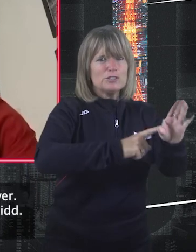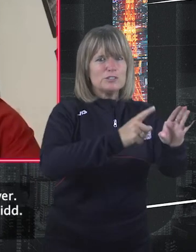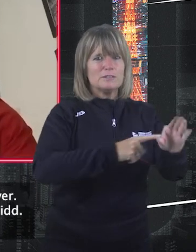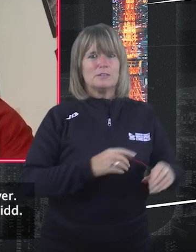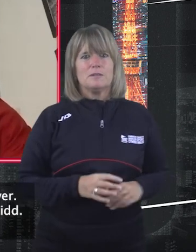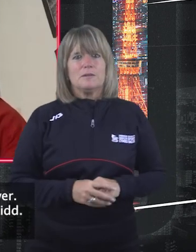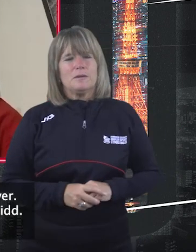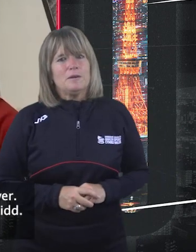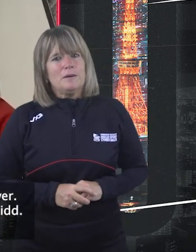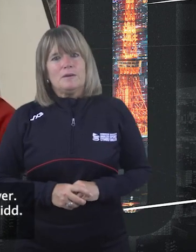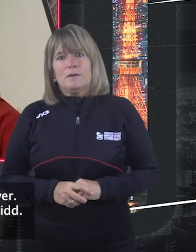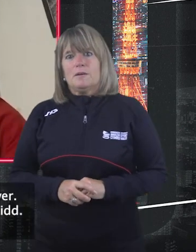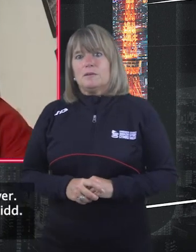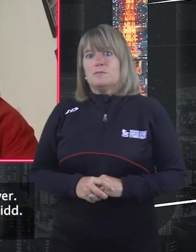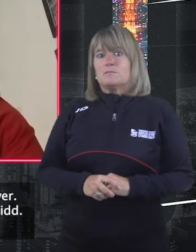Yeah,